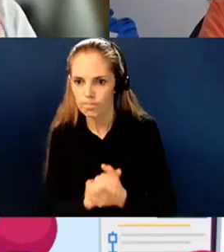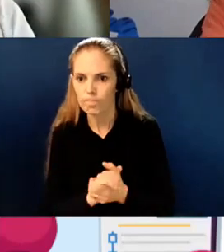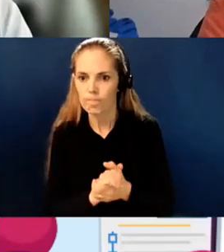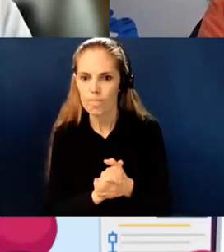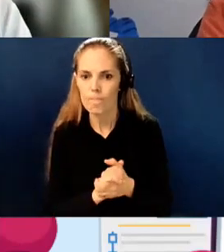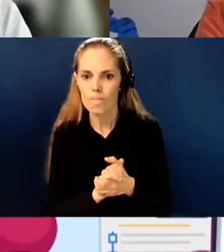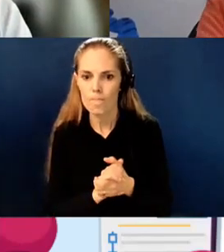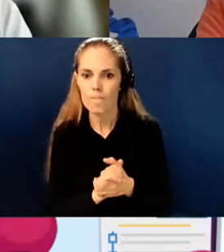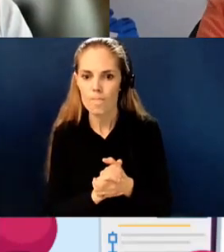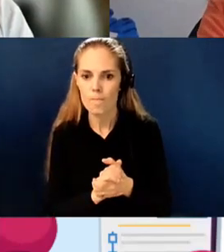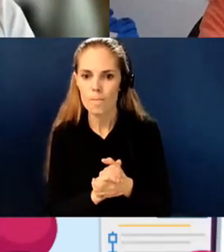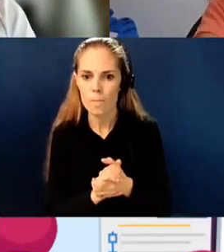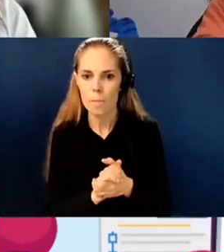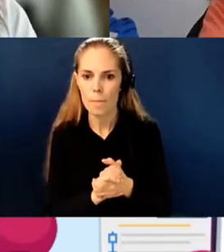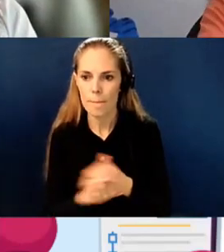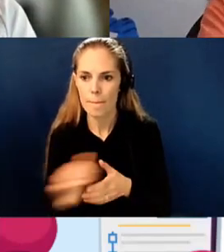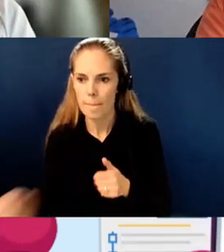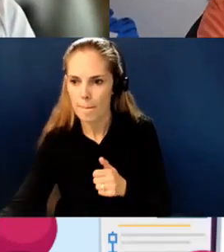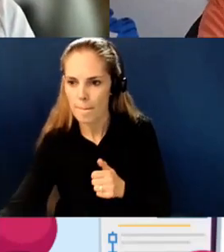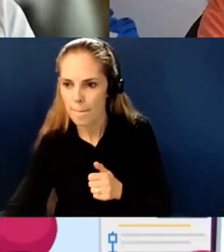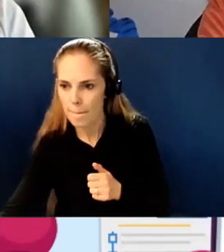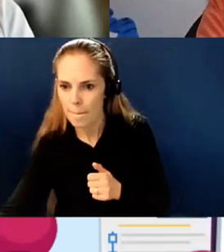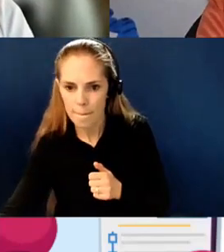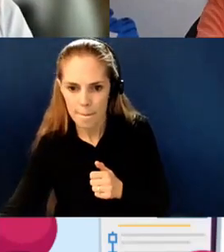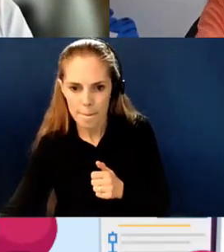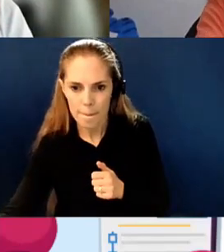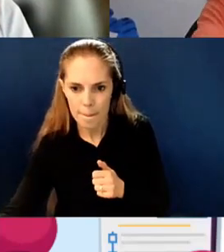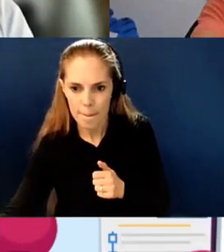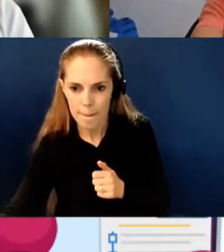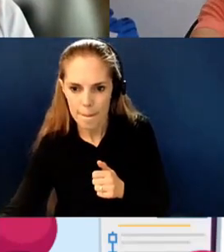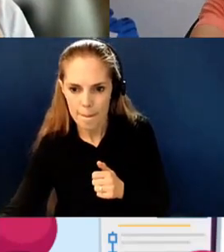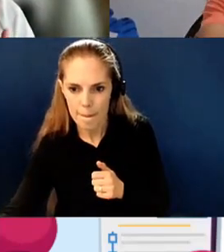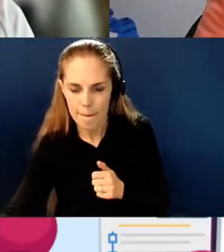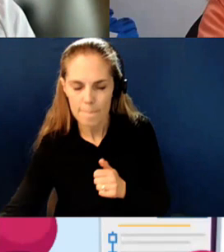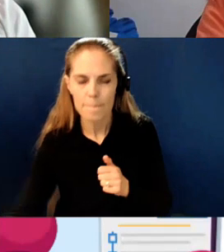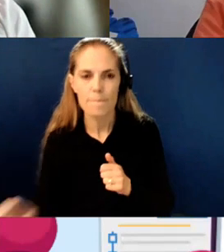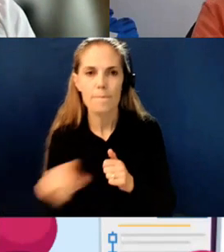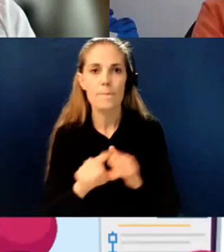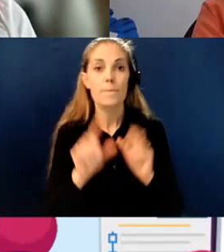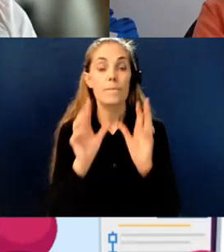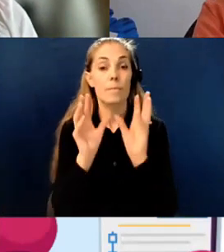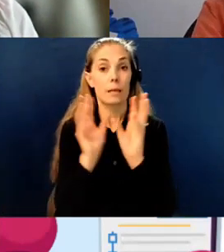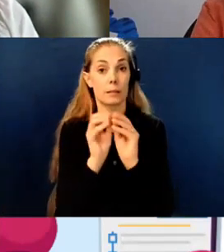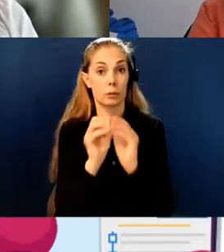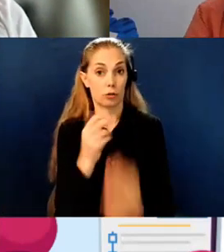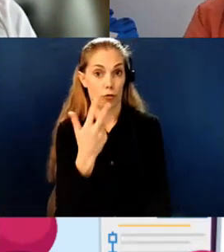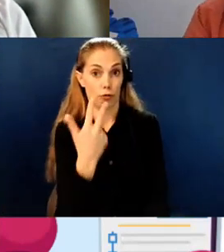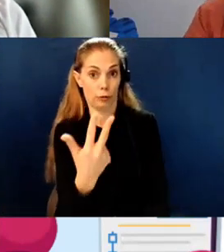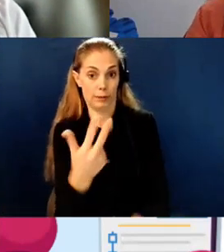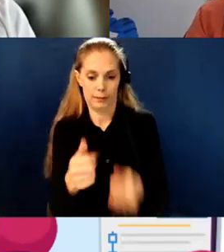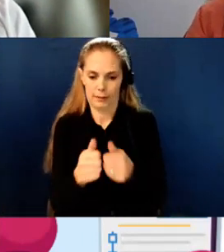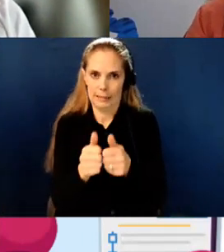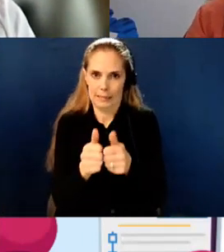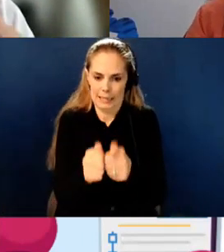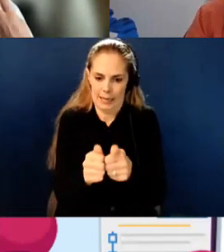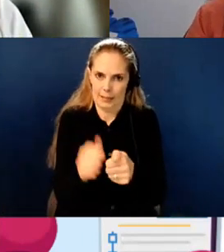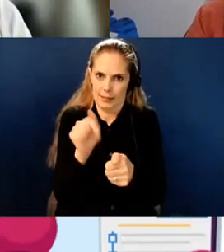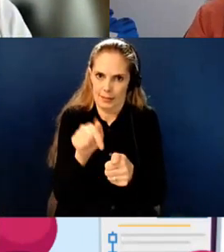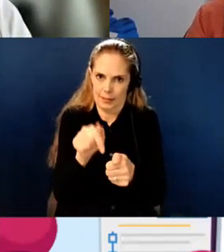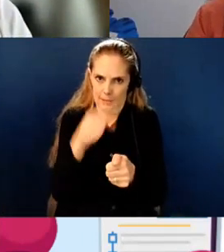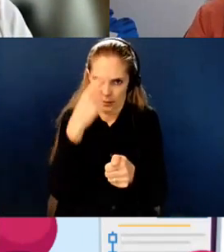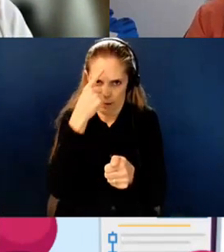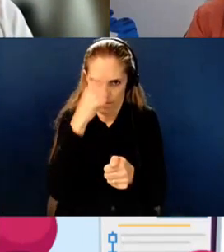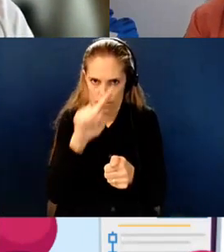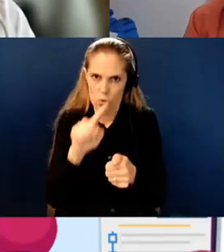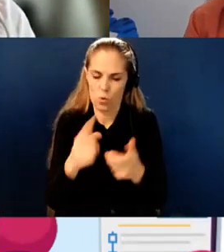we have a session number 3 on using texting to engage with learners. It's a very exciting session. And if you haven't had a